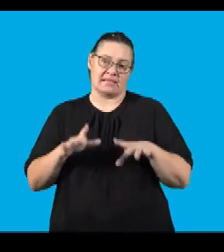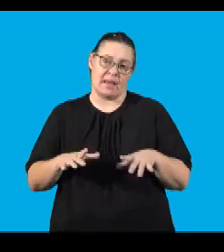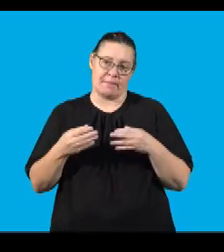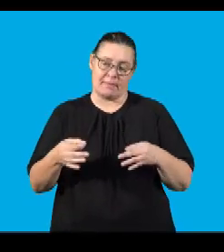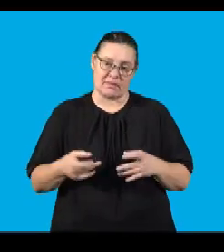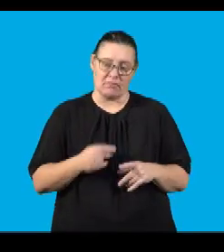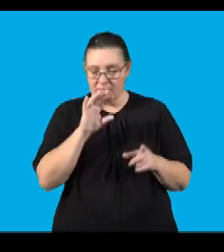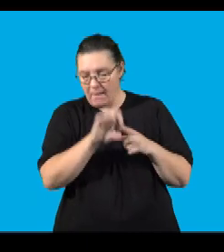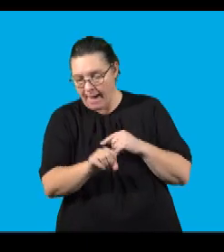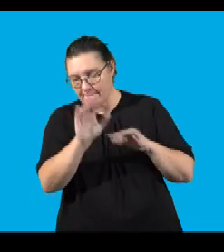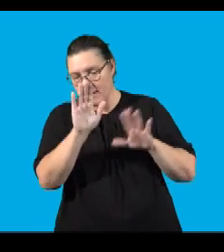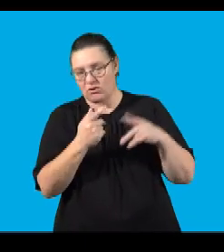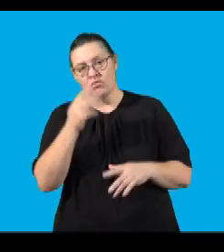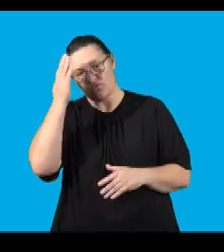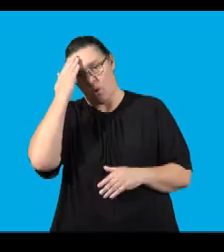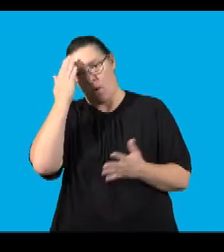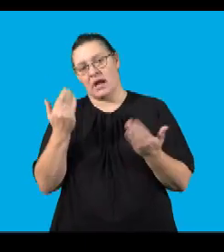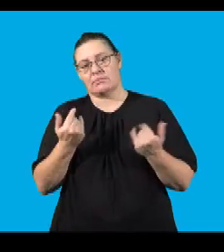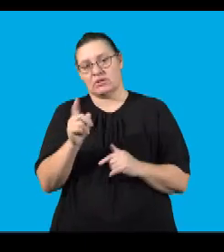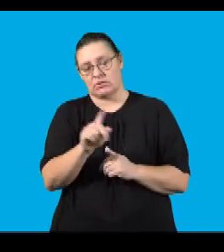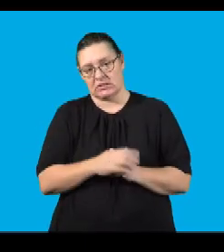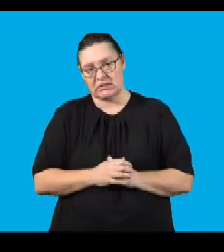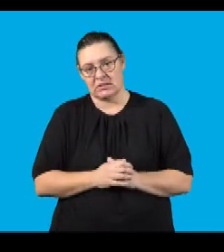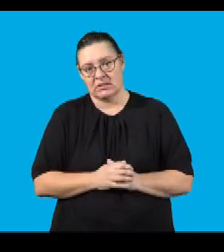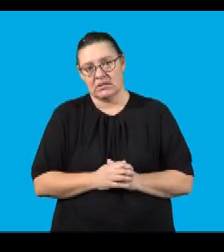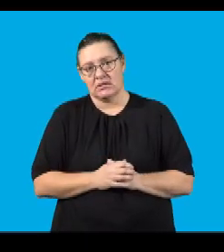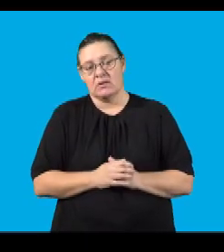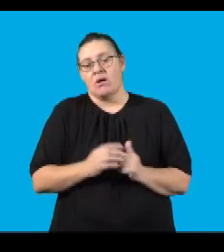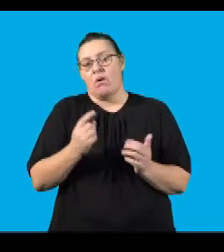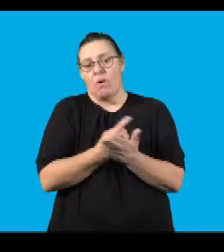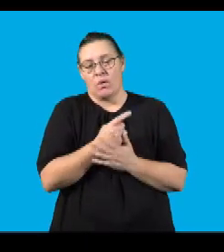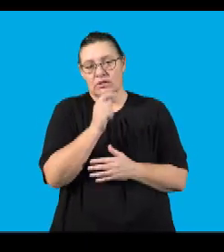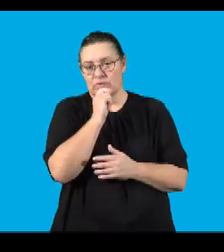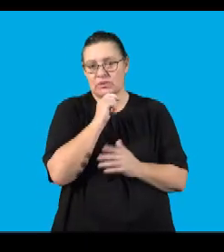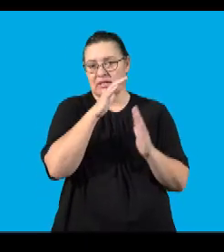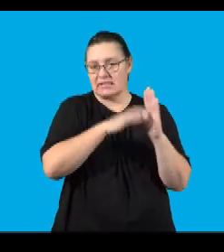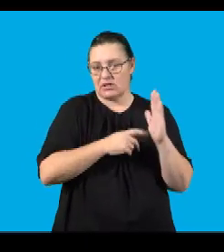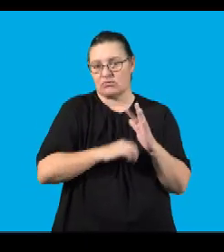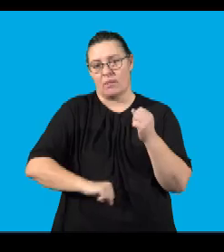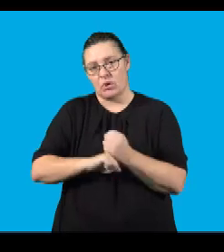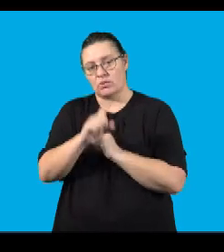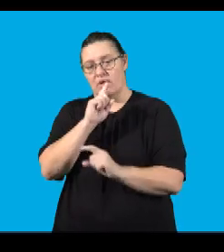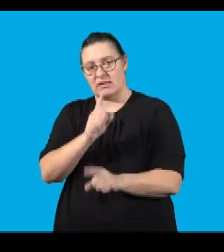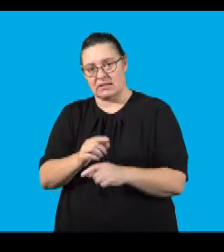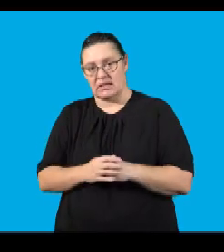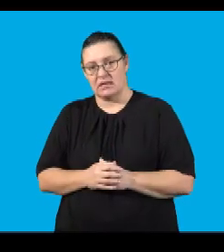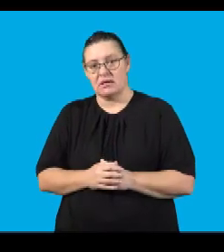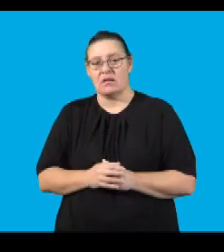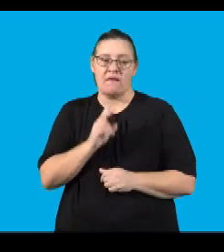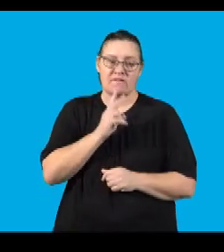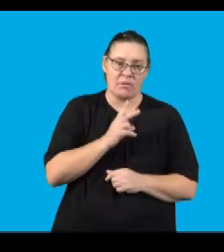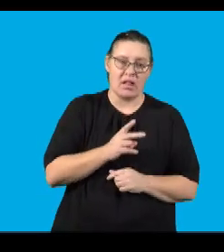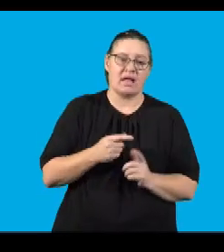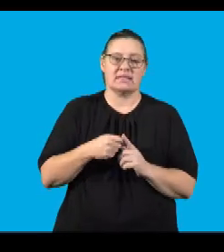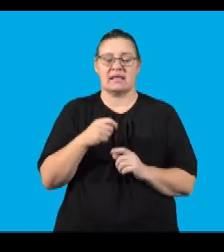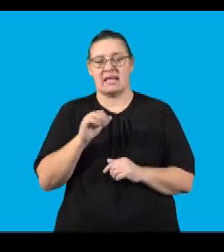exam papers. You'll recognize patterns and you'll know what to expect. Always use the text to support your answer, whether it's